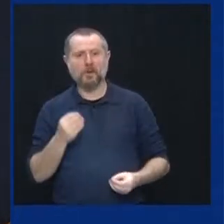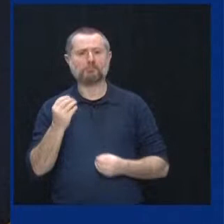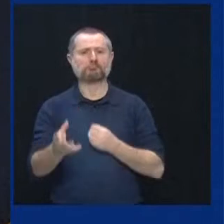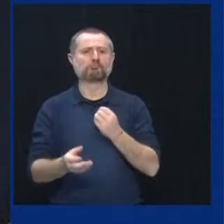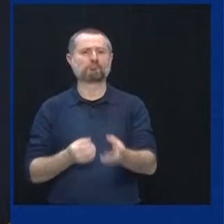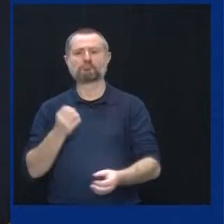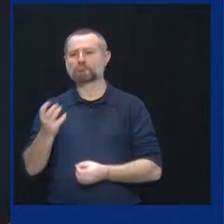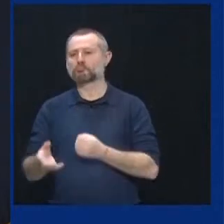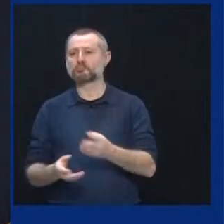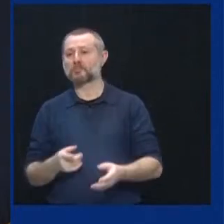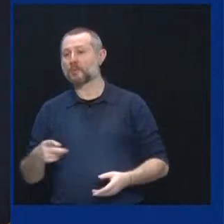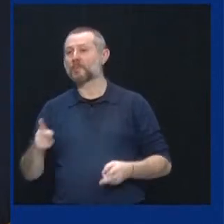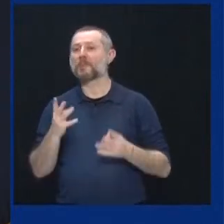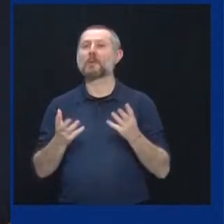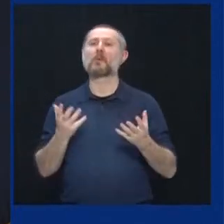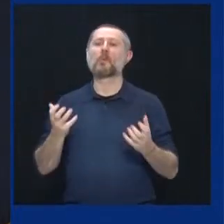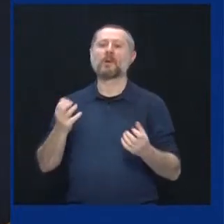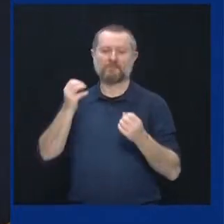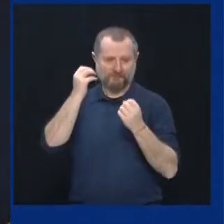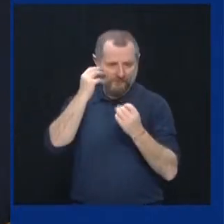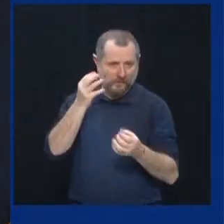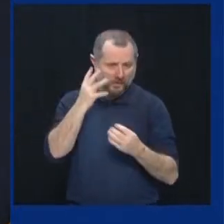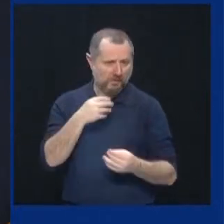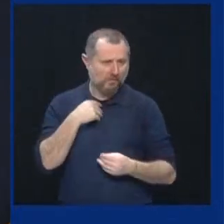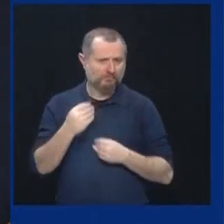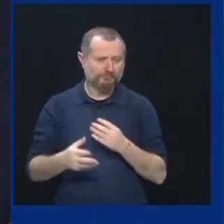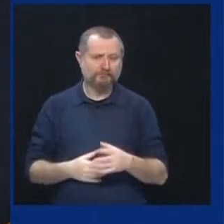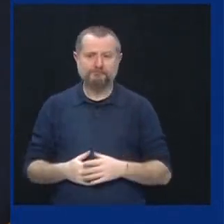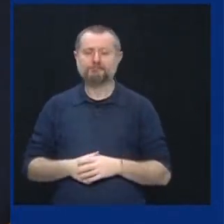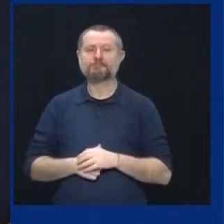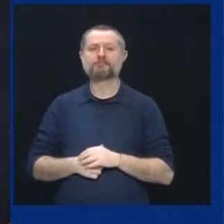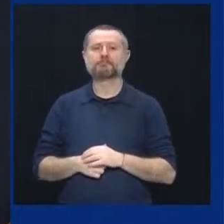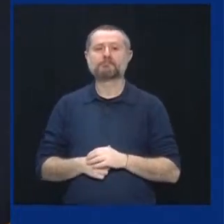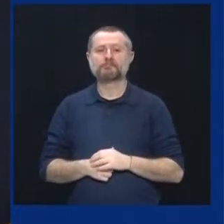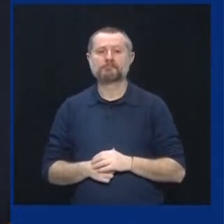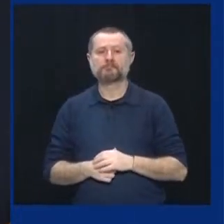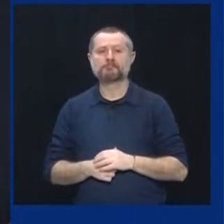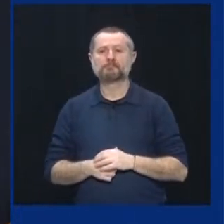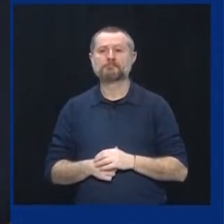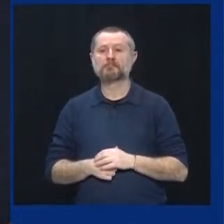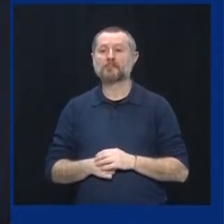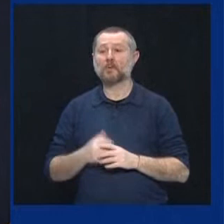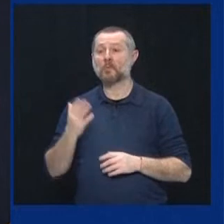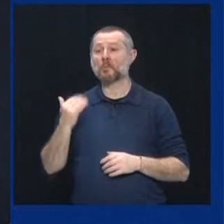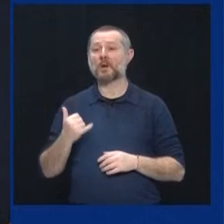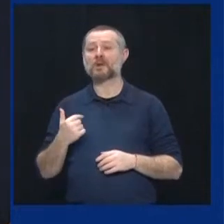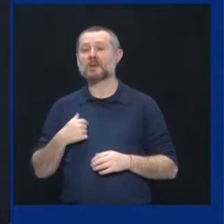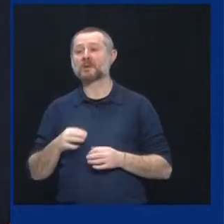wanted a lot of information. Now, why was there a delay?